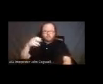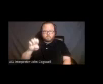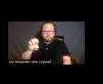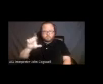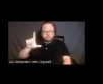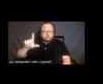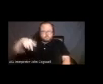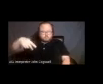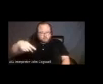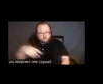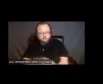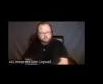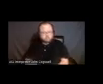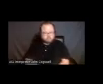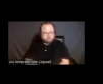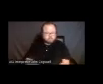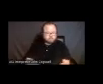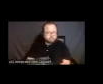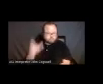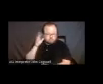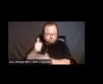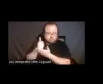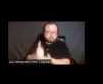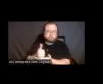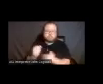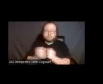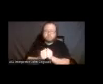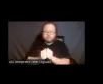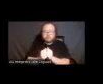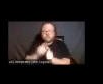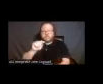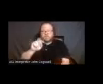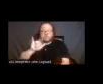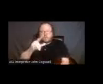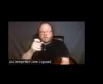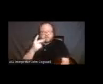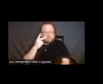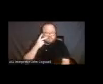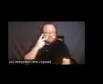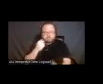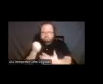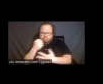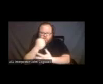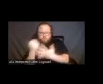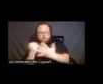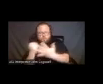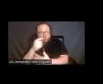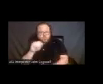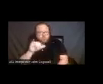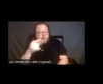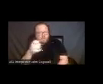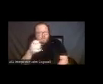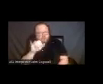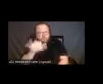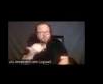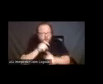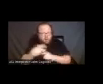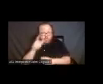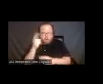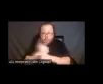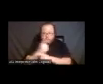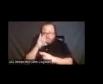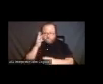951-686-HELP, and they assist with triaging the call to see if it's more appropriate for the crisis teams or